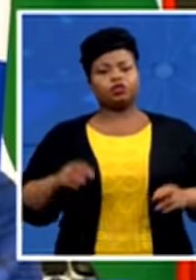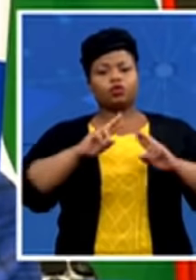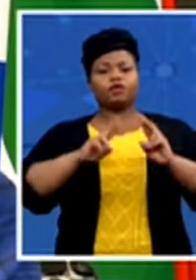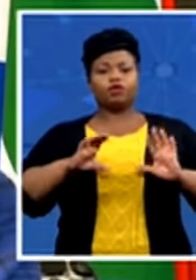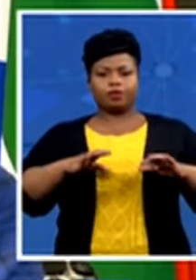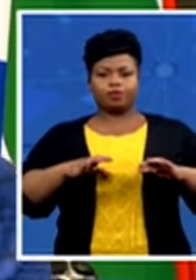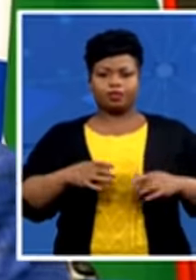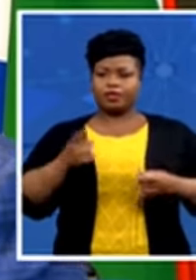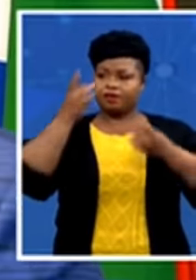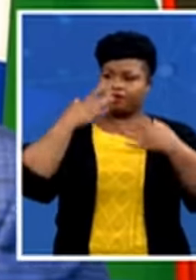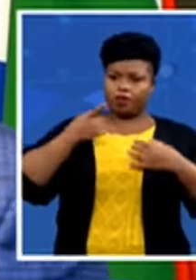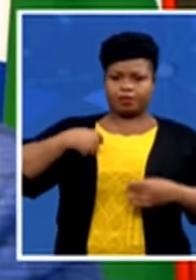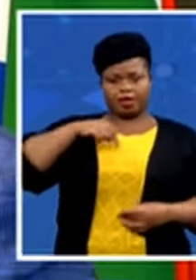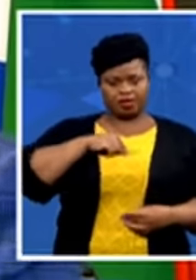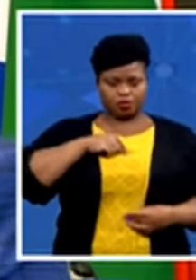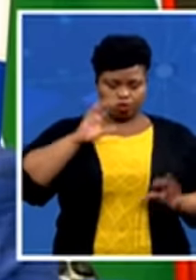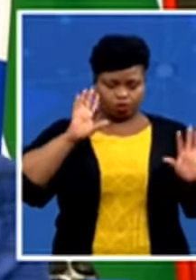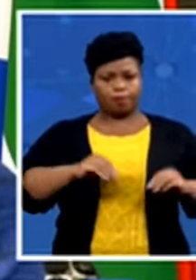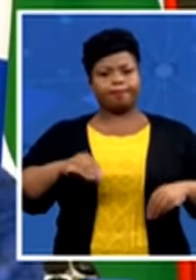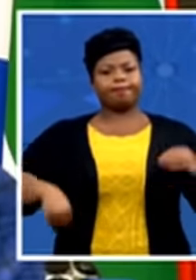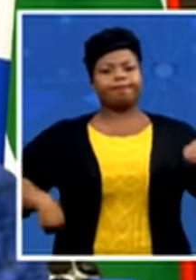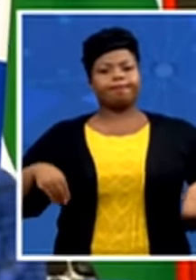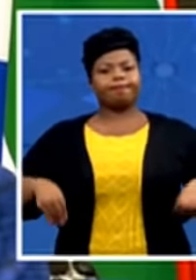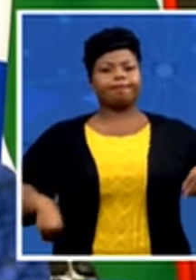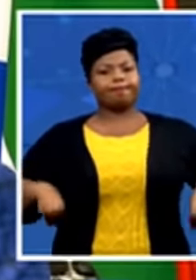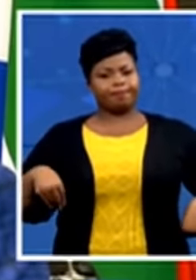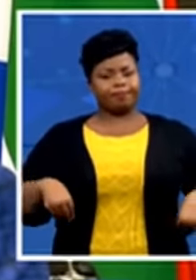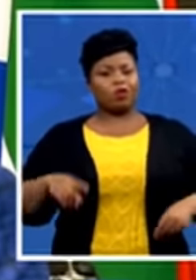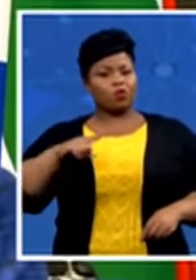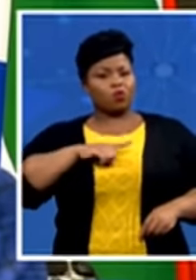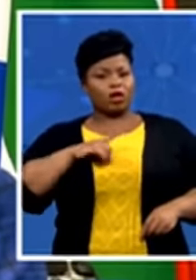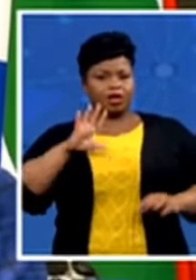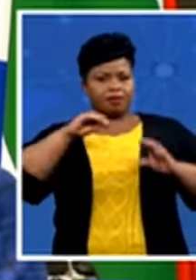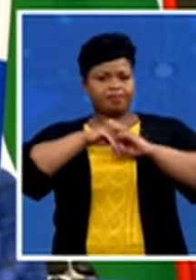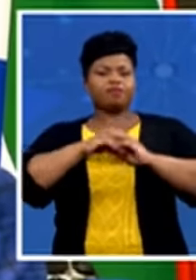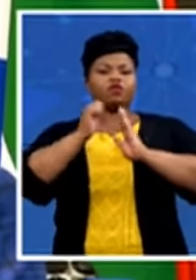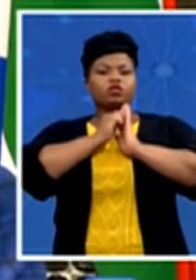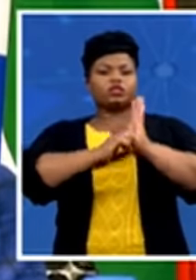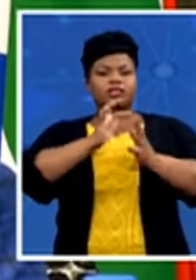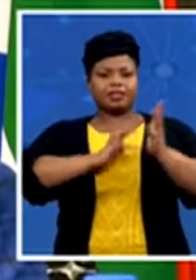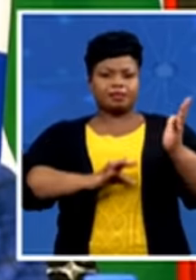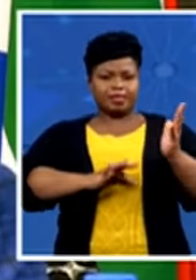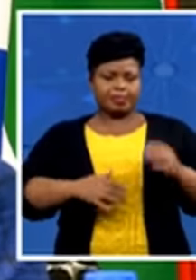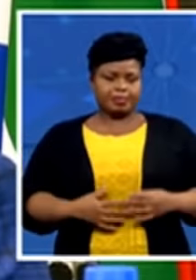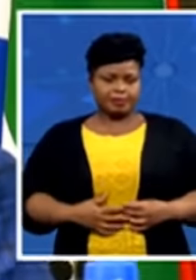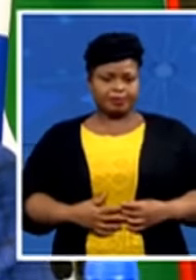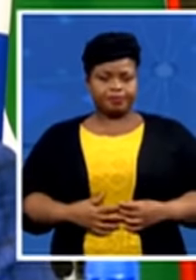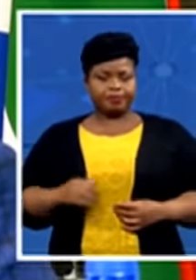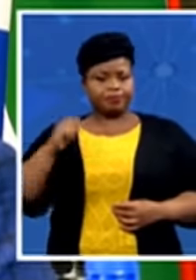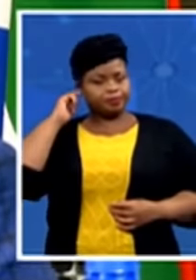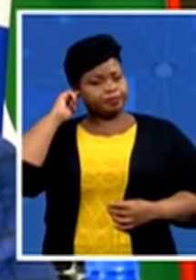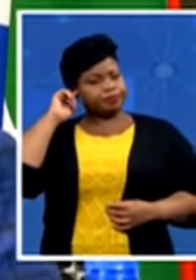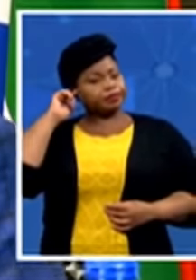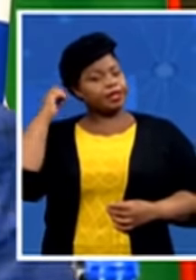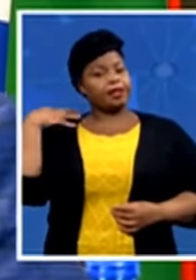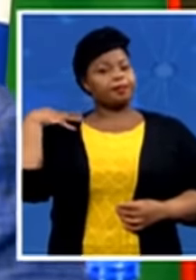corruption, as is also contained in the statement. So in our case, Minister, we have already started,